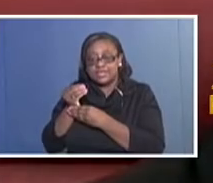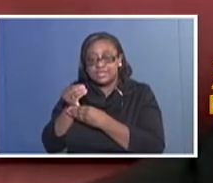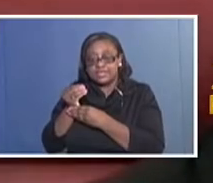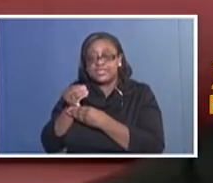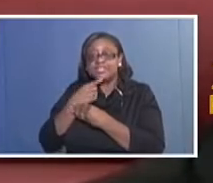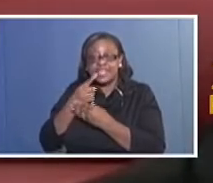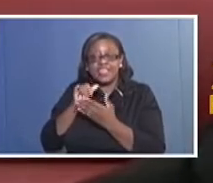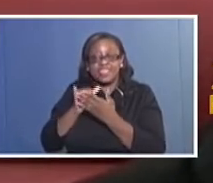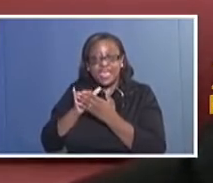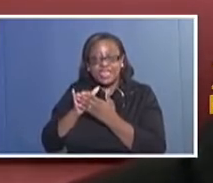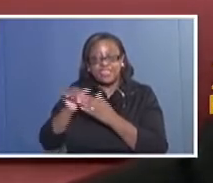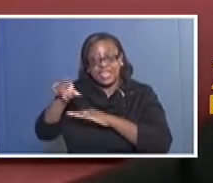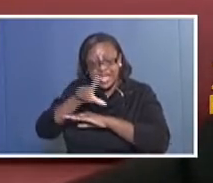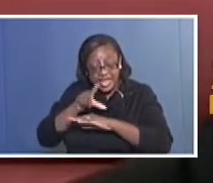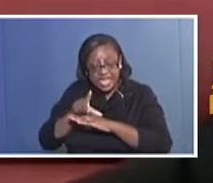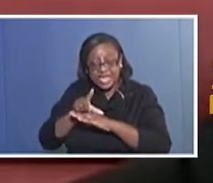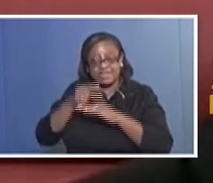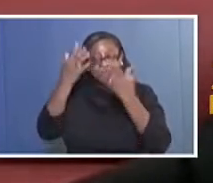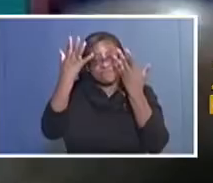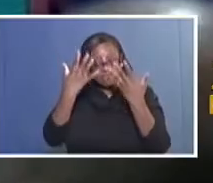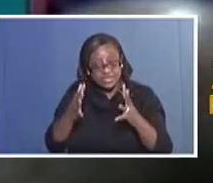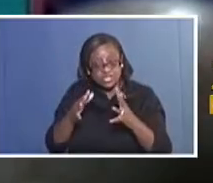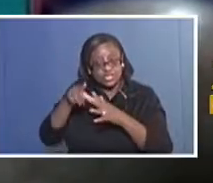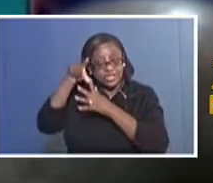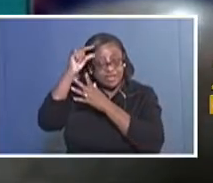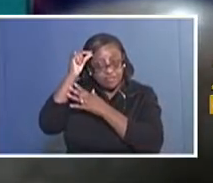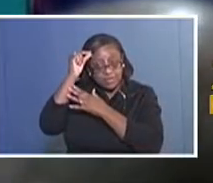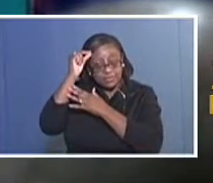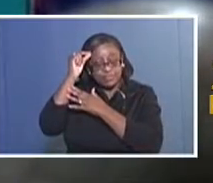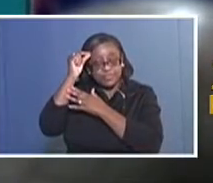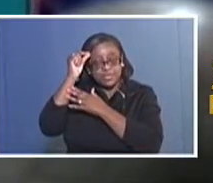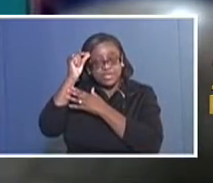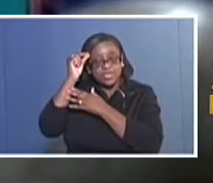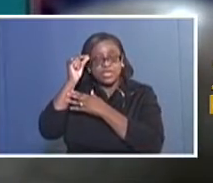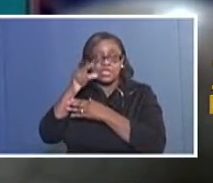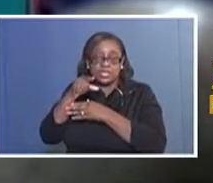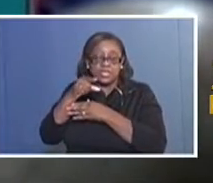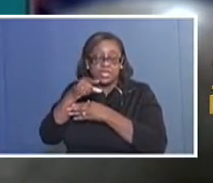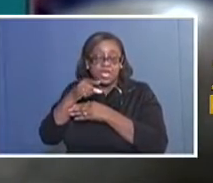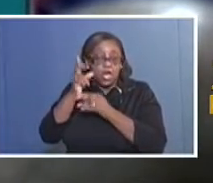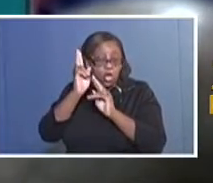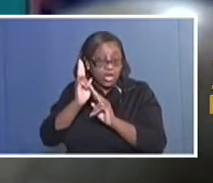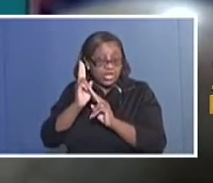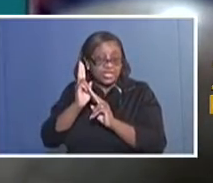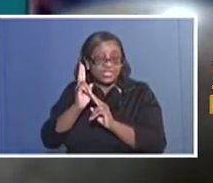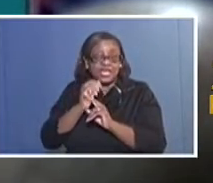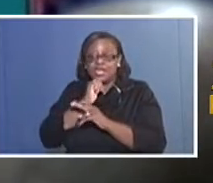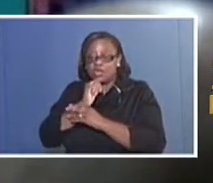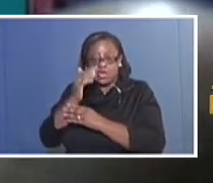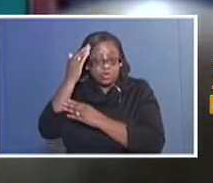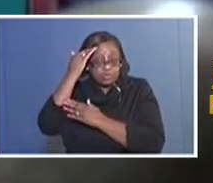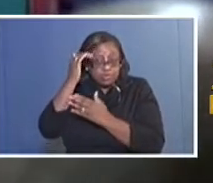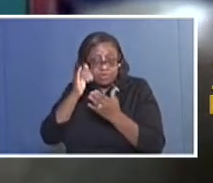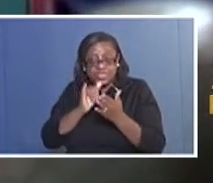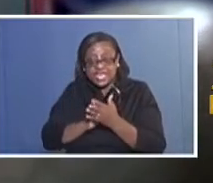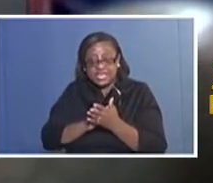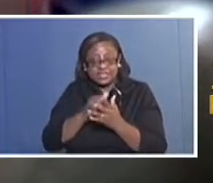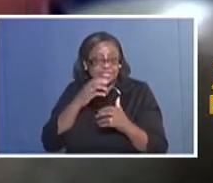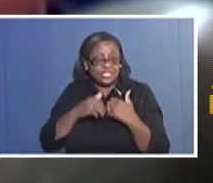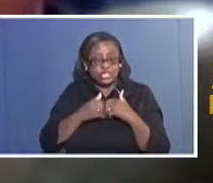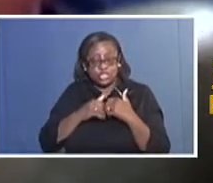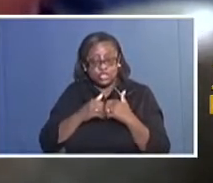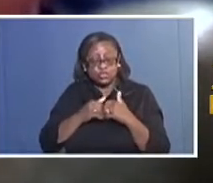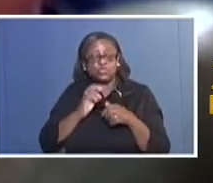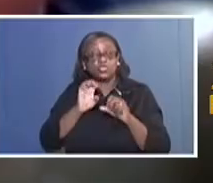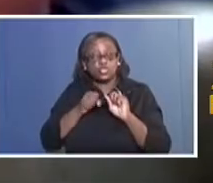land has already been vested in the government? I'll be honest, I was not made aware of this issue, and